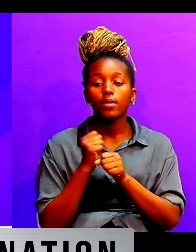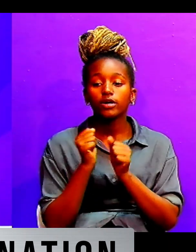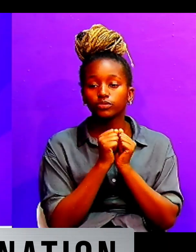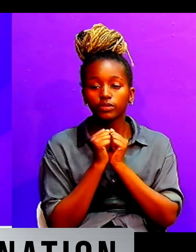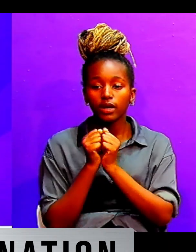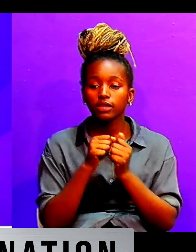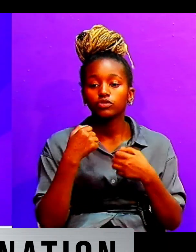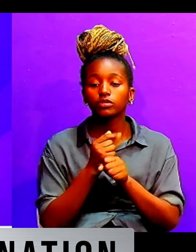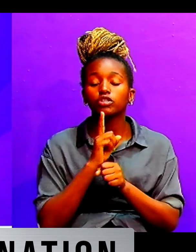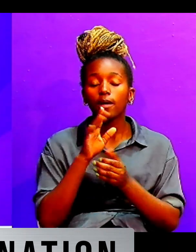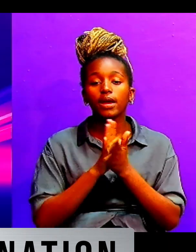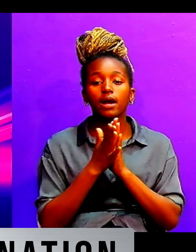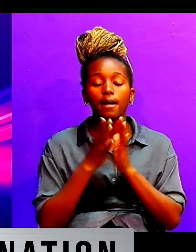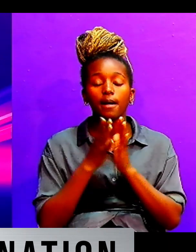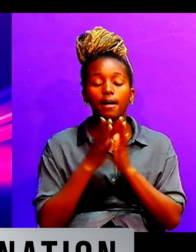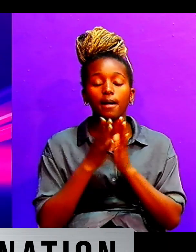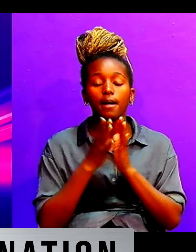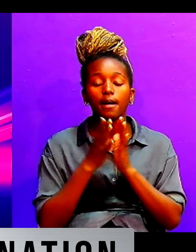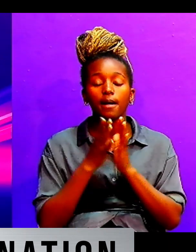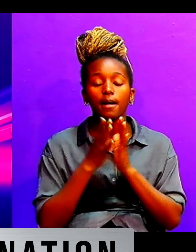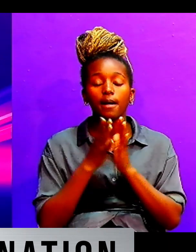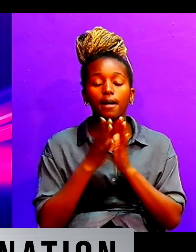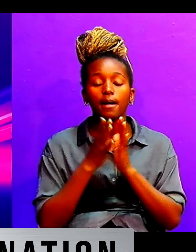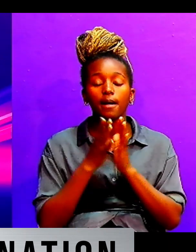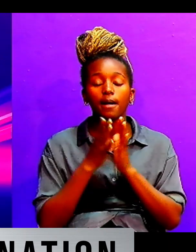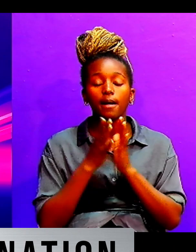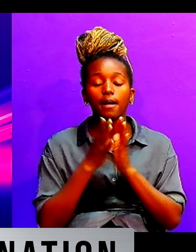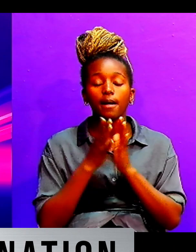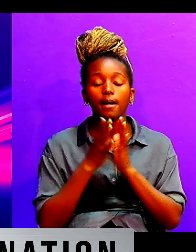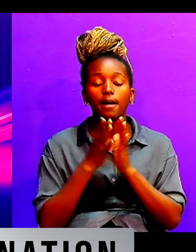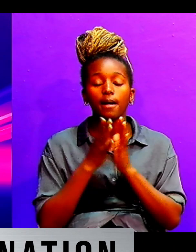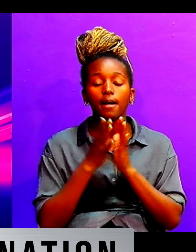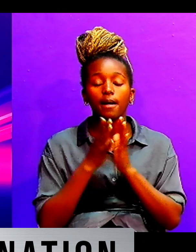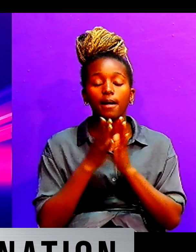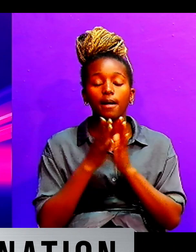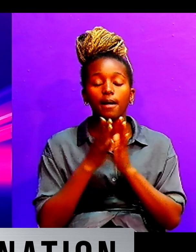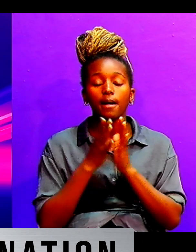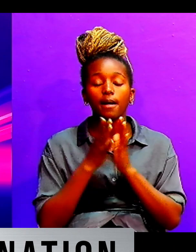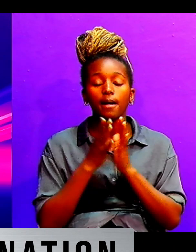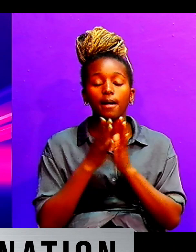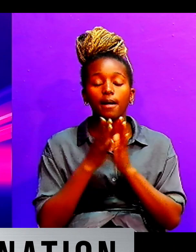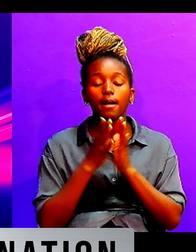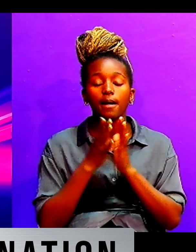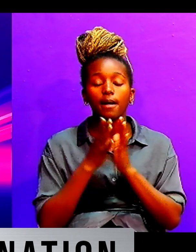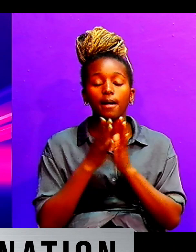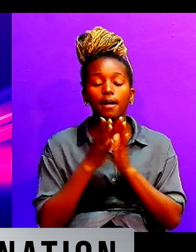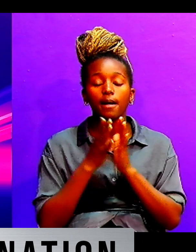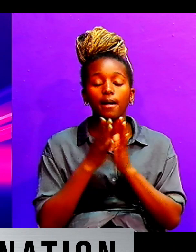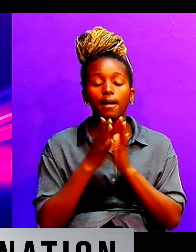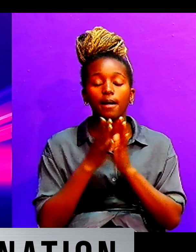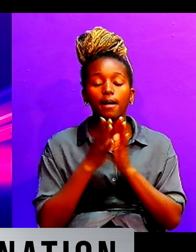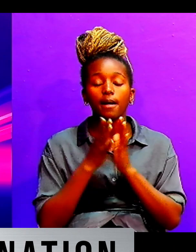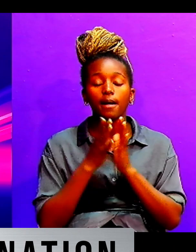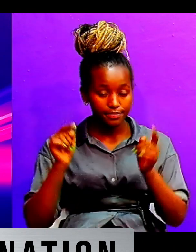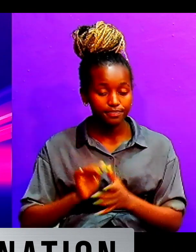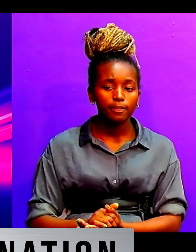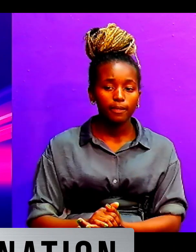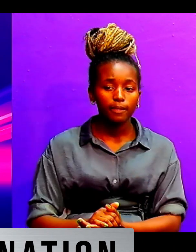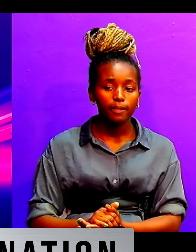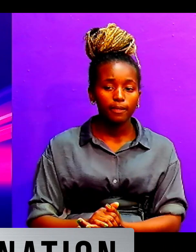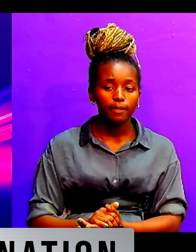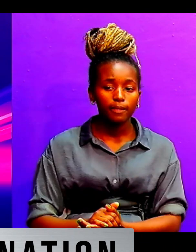have the individuals with disability themselves, the caregivers, our friends, and we also borrow from what is really